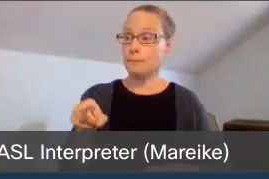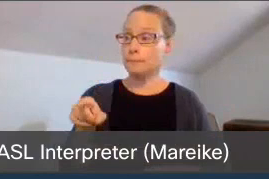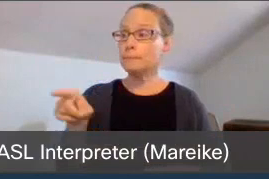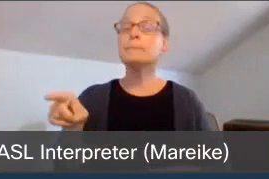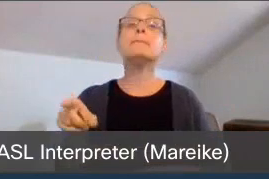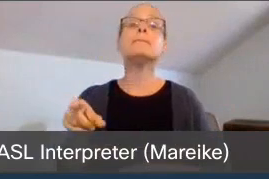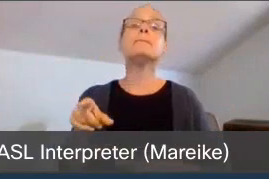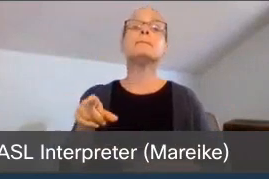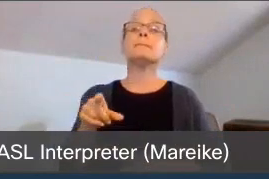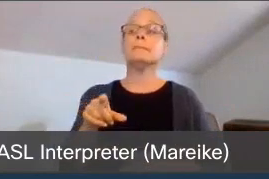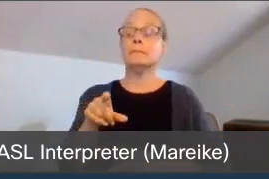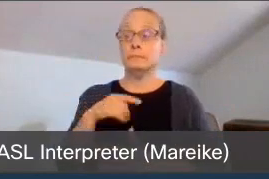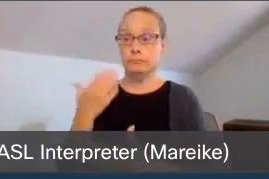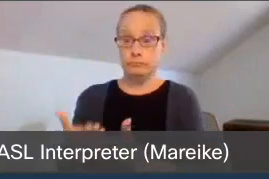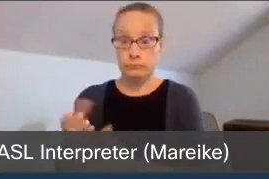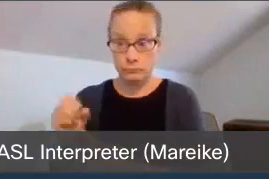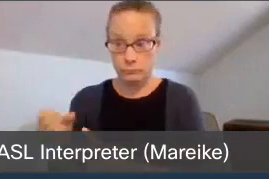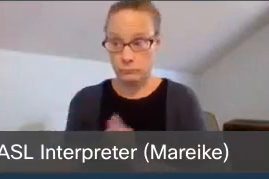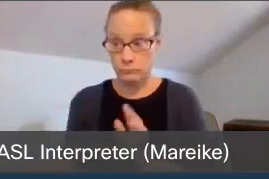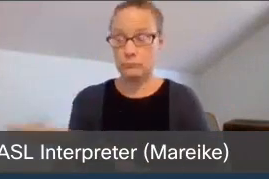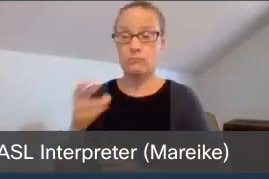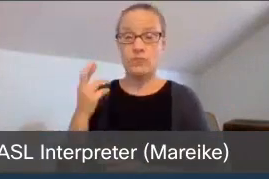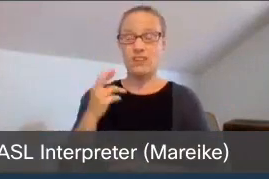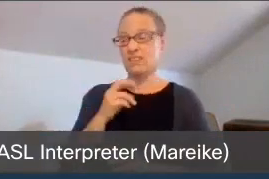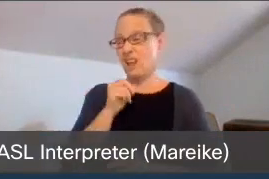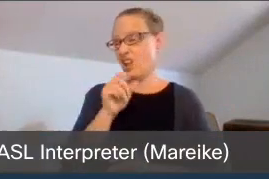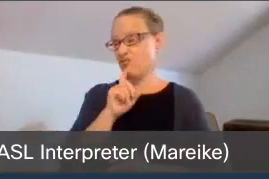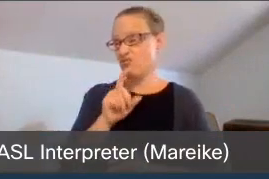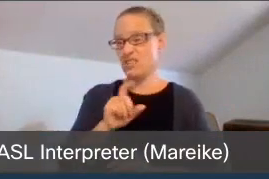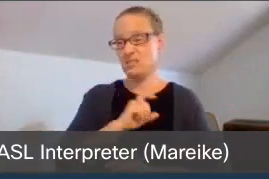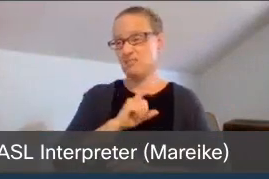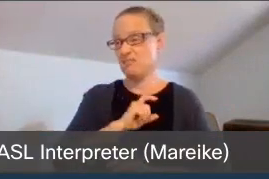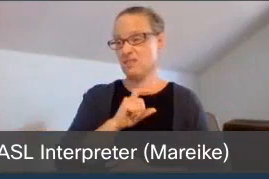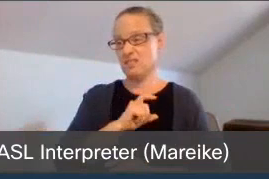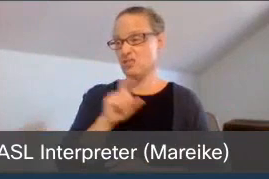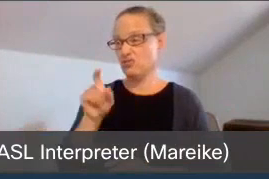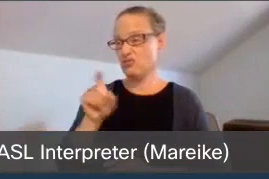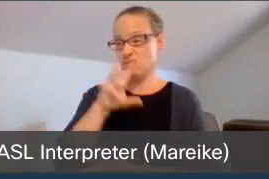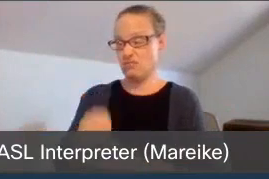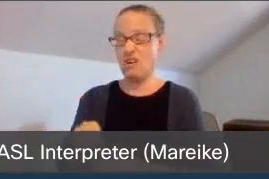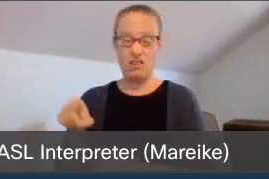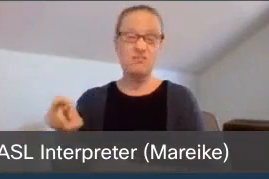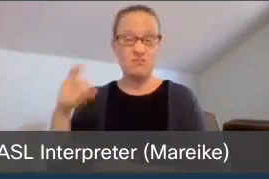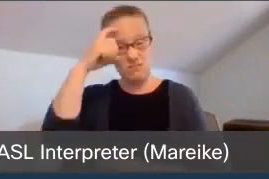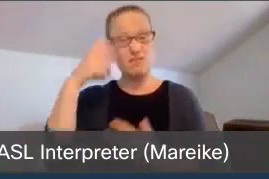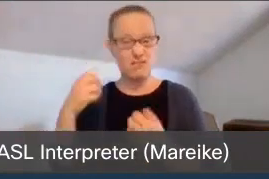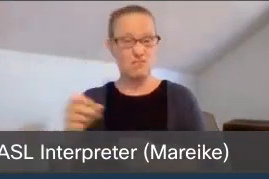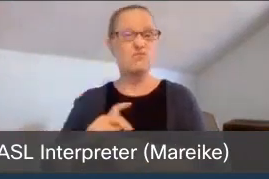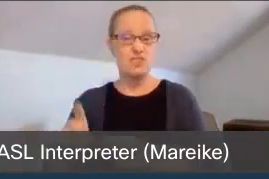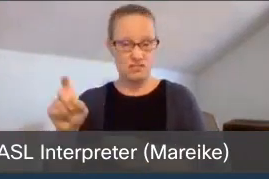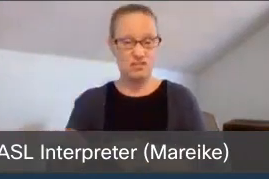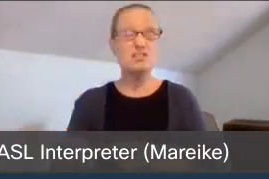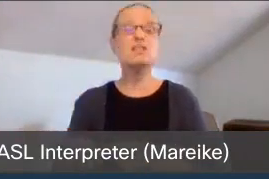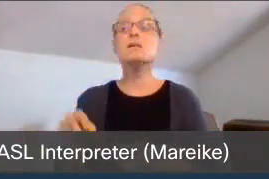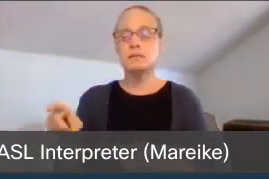call, and whenever they get out there, they're like, well, there's not really any police matter on this call. It's more of a mental health call. They can request